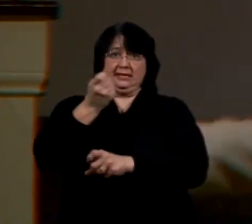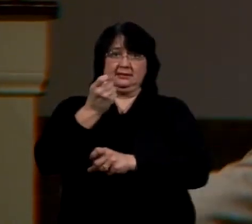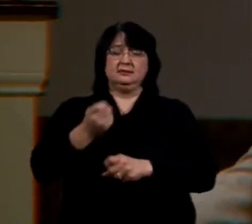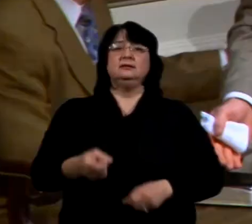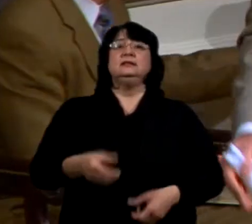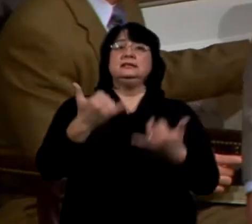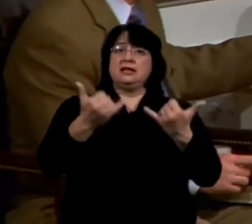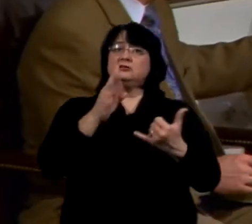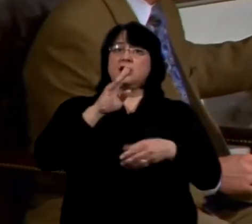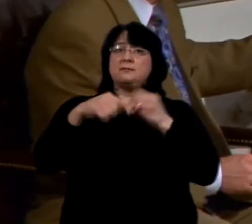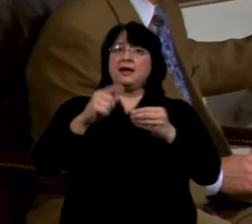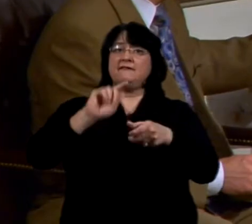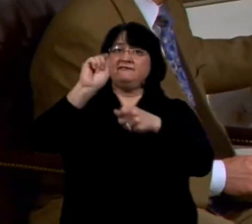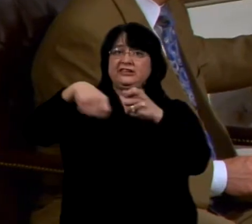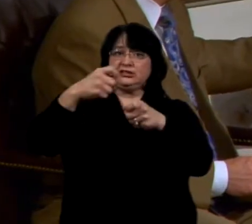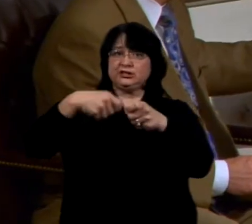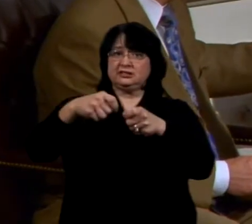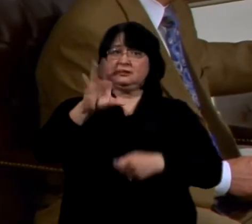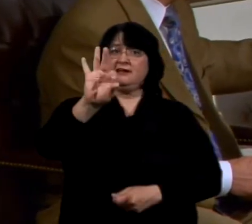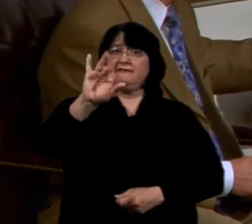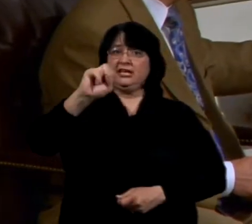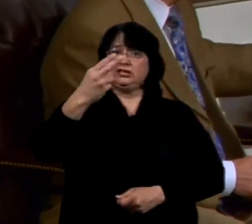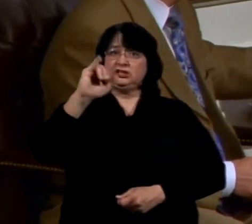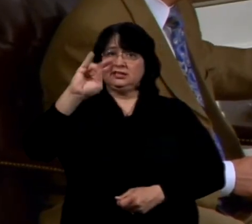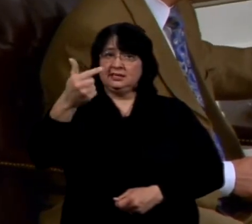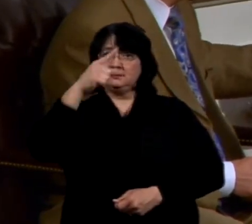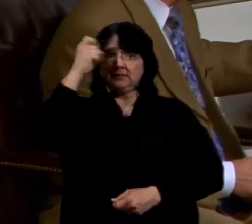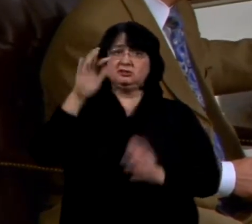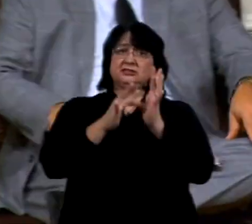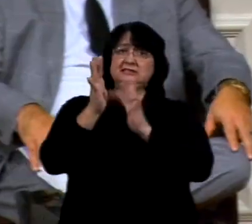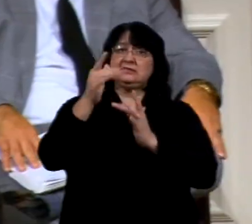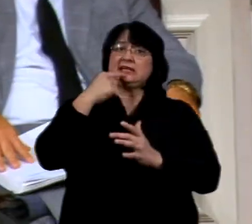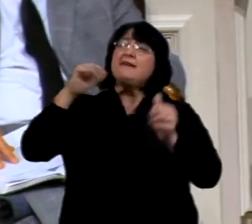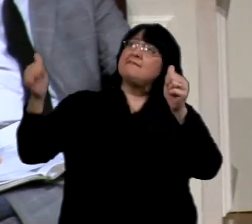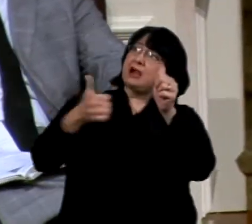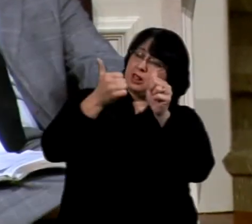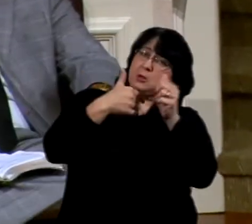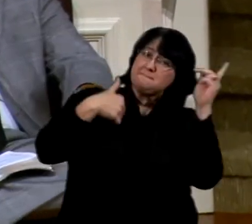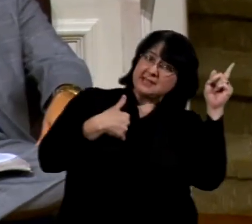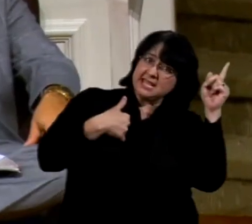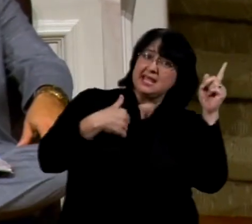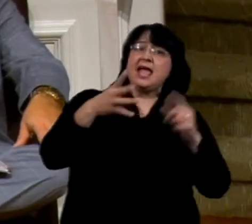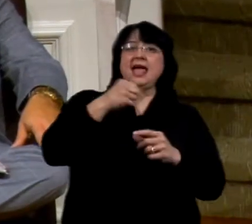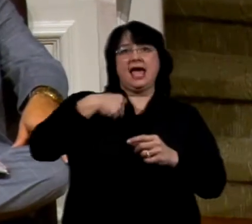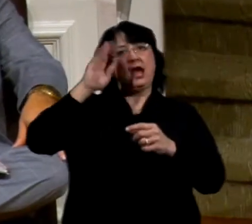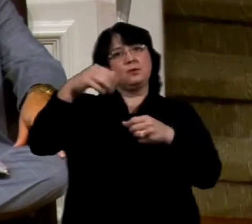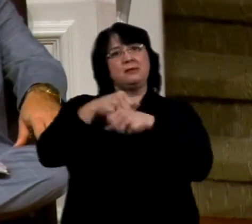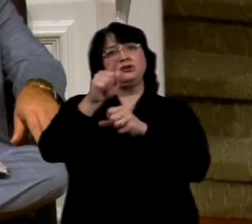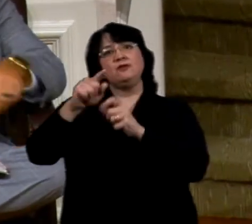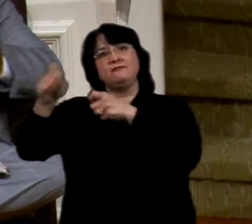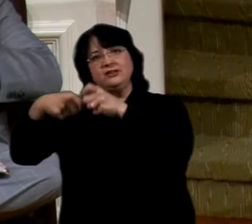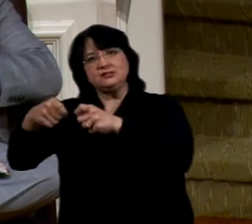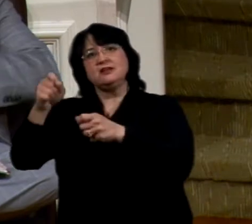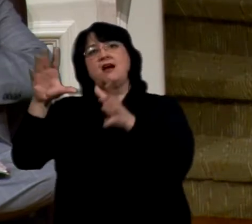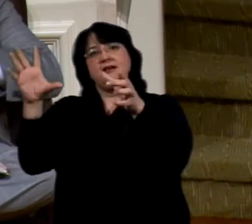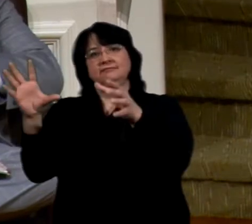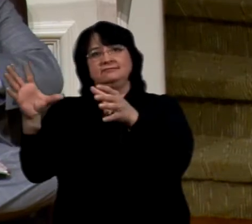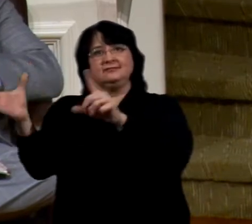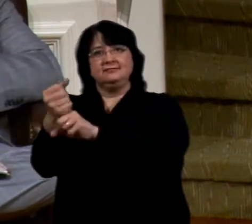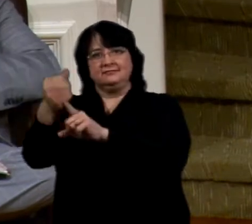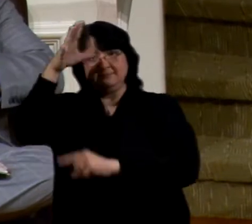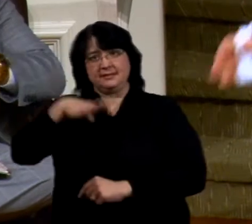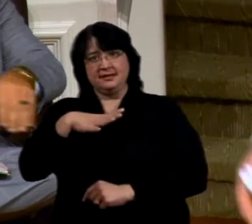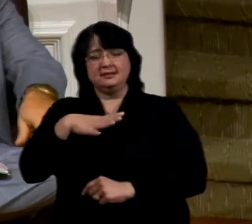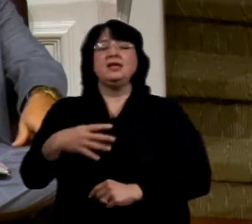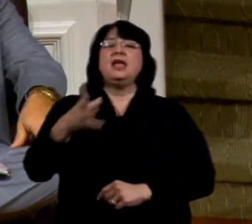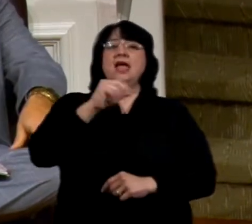use fishing terms because Jesus said, follow me and I will make you fishers of men. I think that's a good illustration for us to understand.